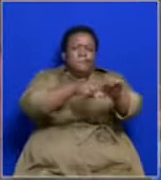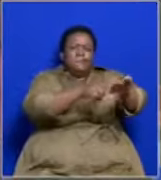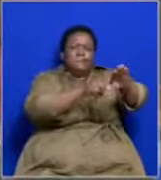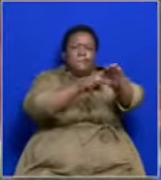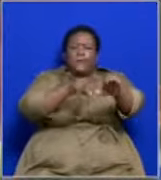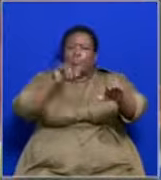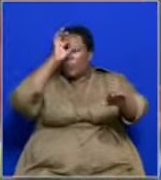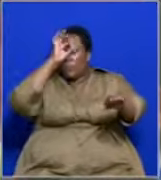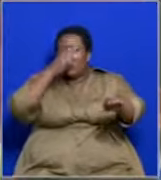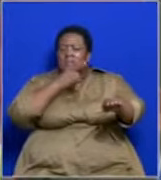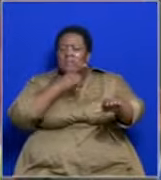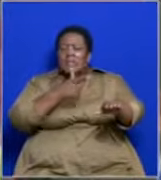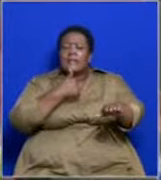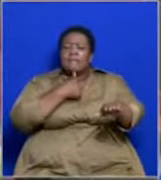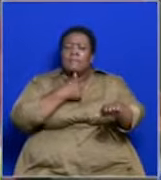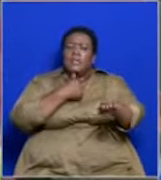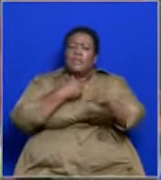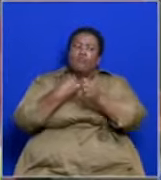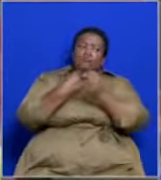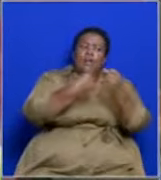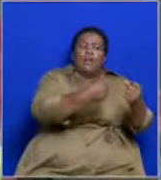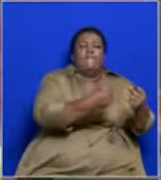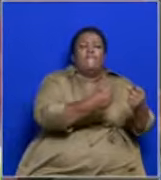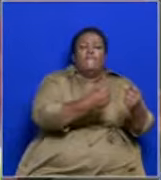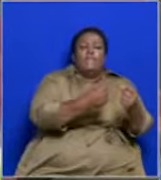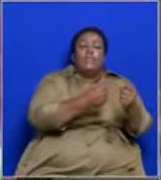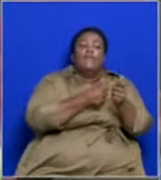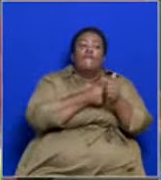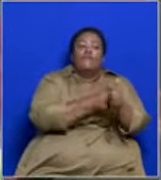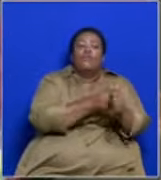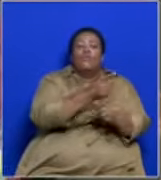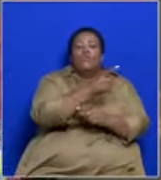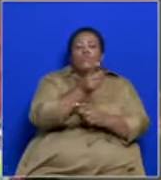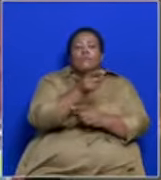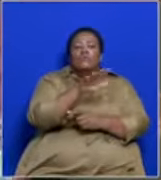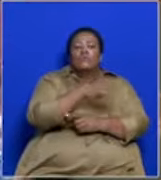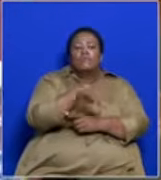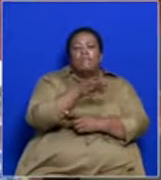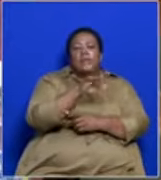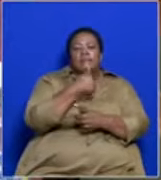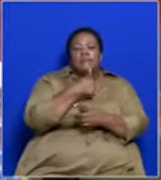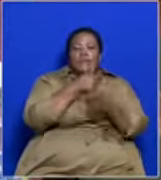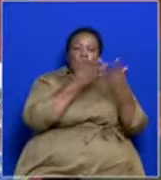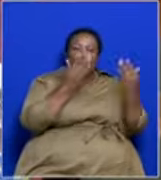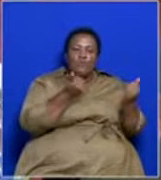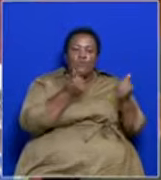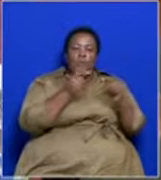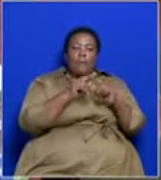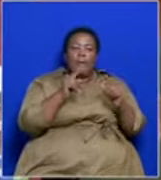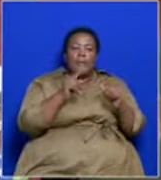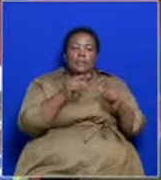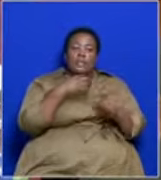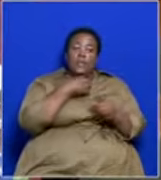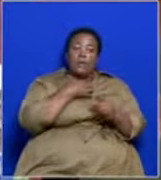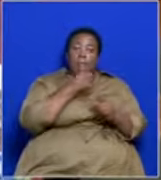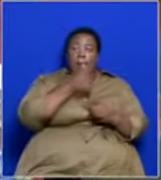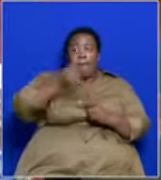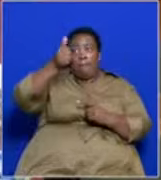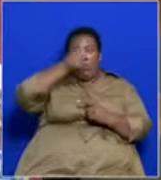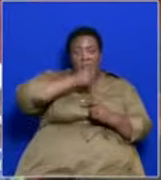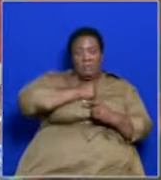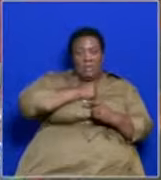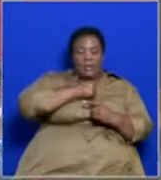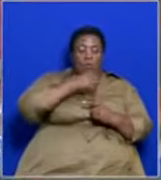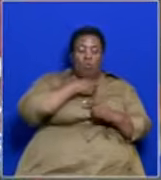them to an unknown location, but my boss, owner of the truck, told me not to drive